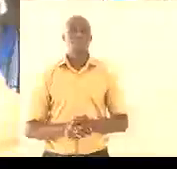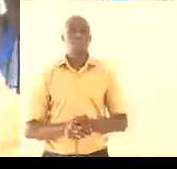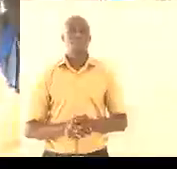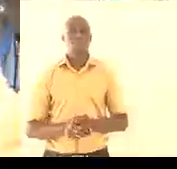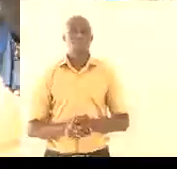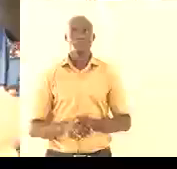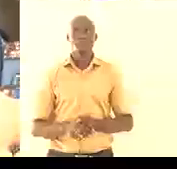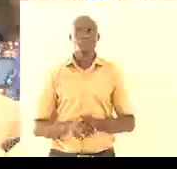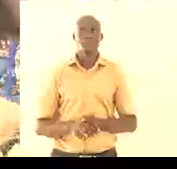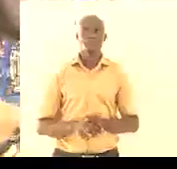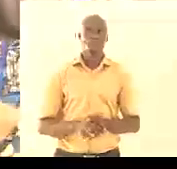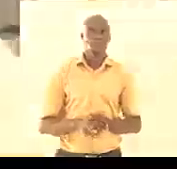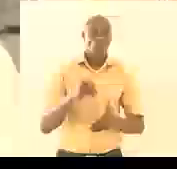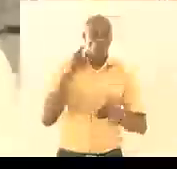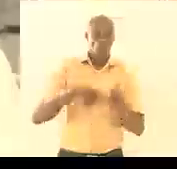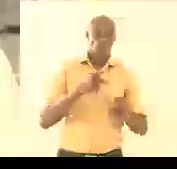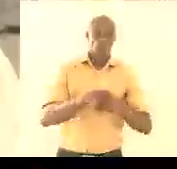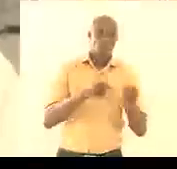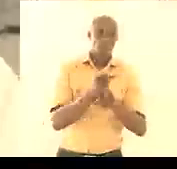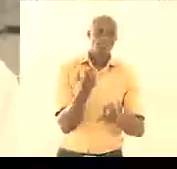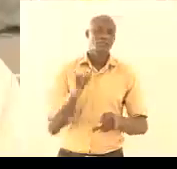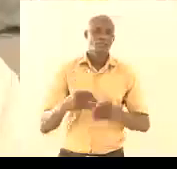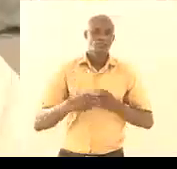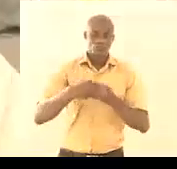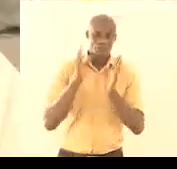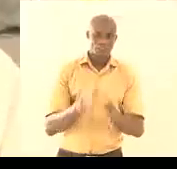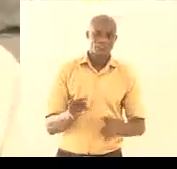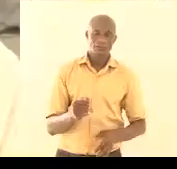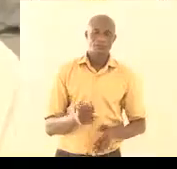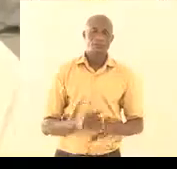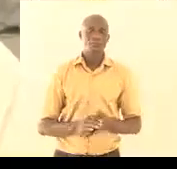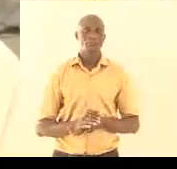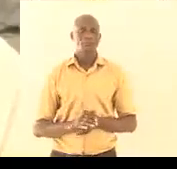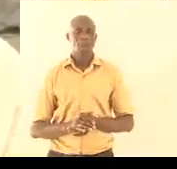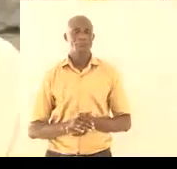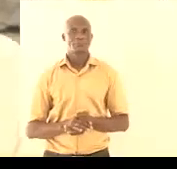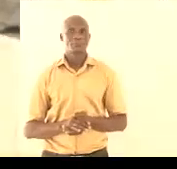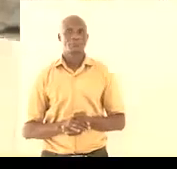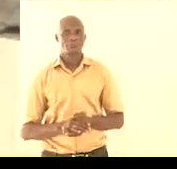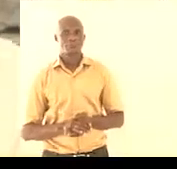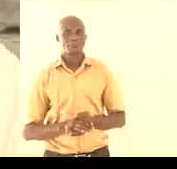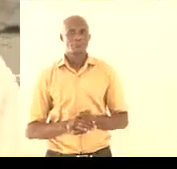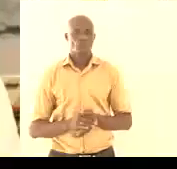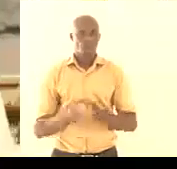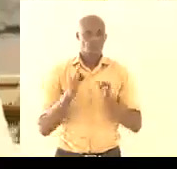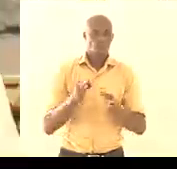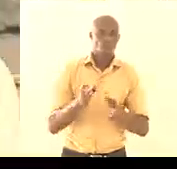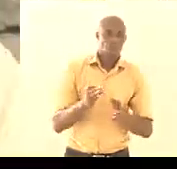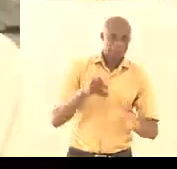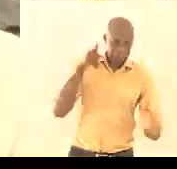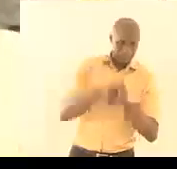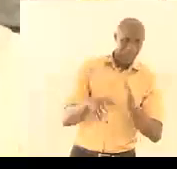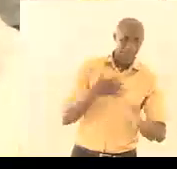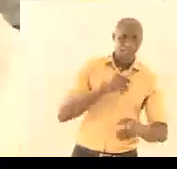How? What kind of leader is that? You are only a conqueror. If you need kill and